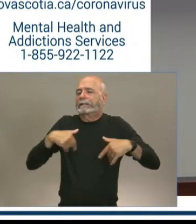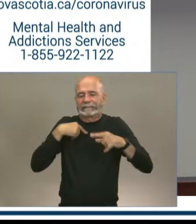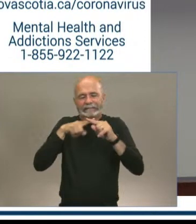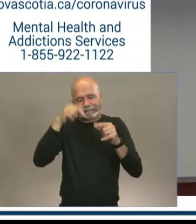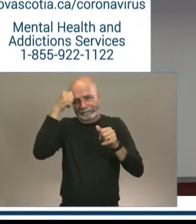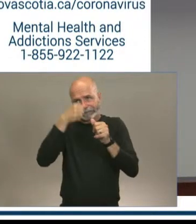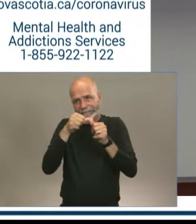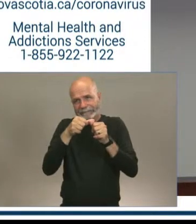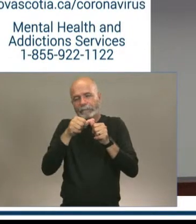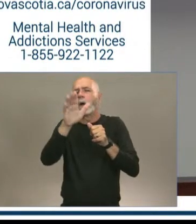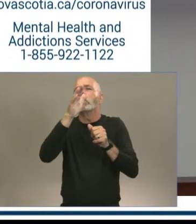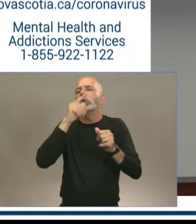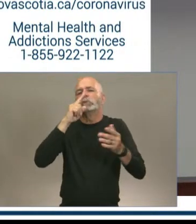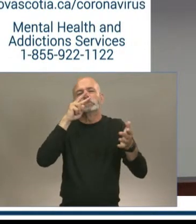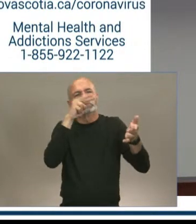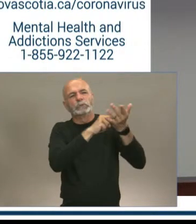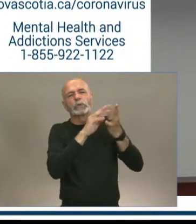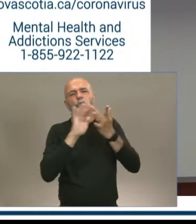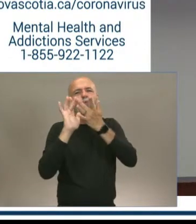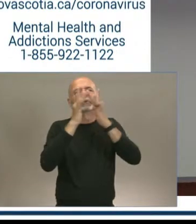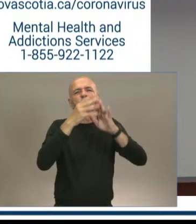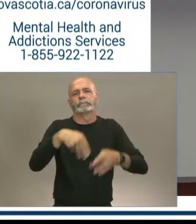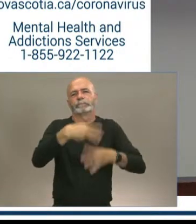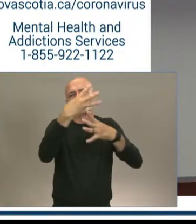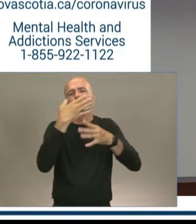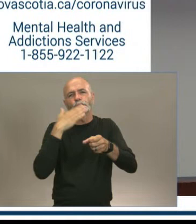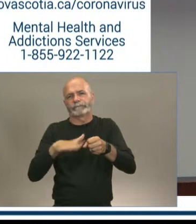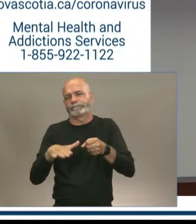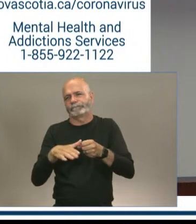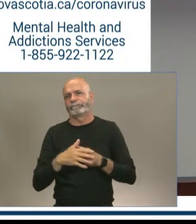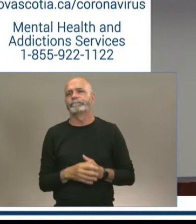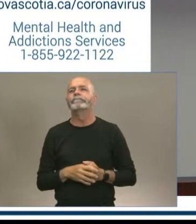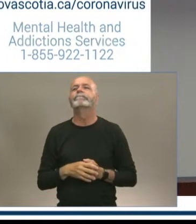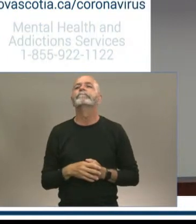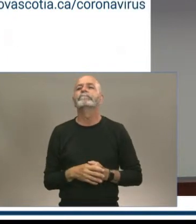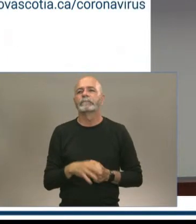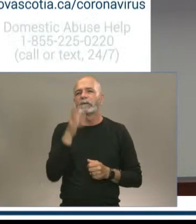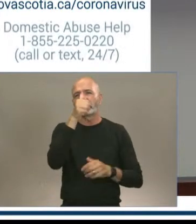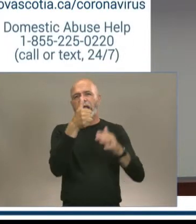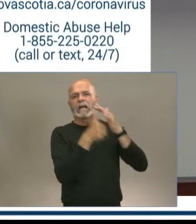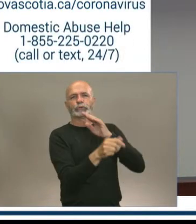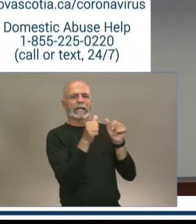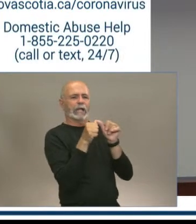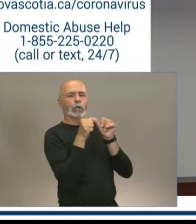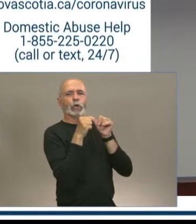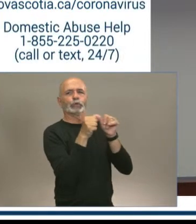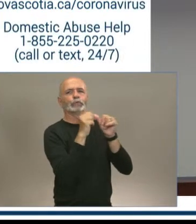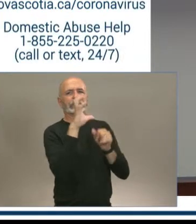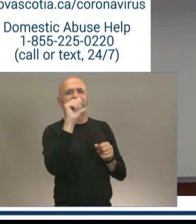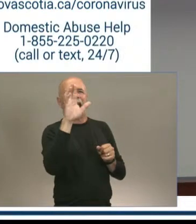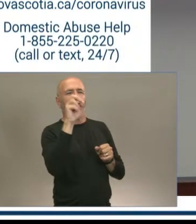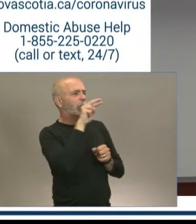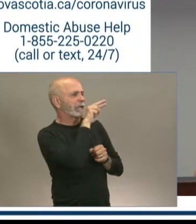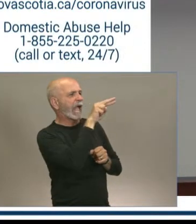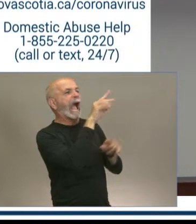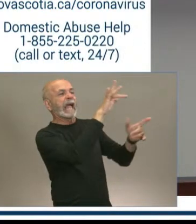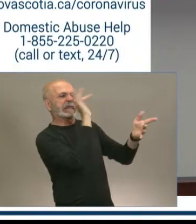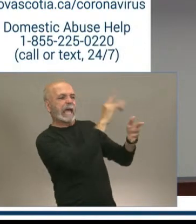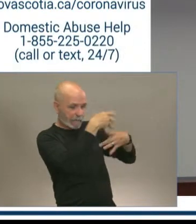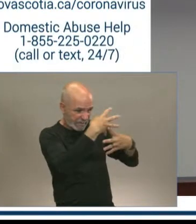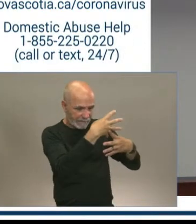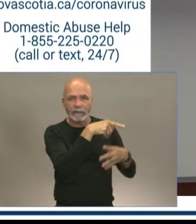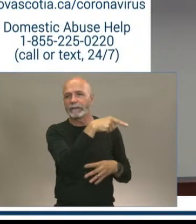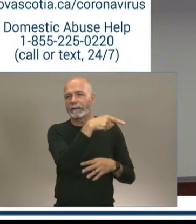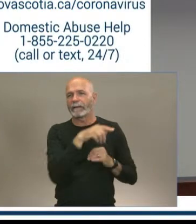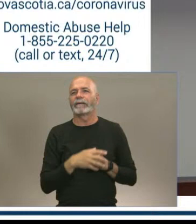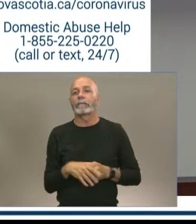our website. It's been communicated out through the continuing care sector, and we'll then in phase 4 we'll do even further relaxations